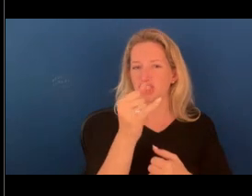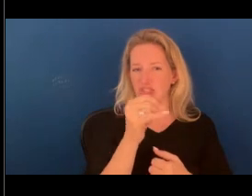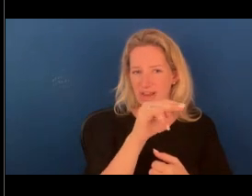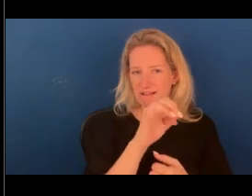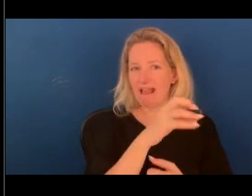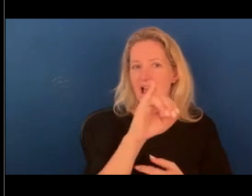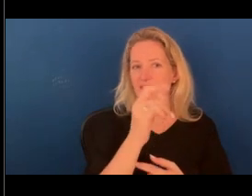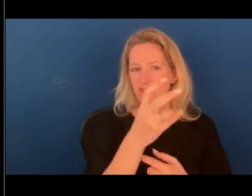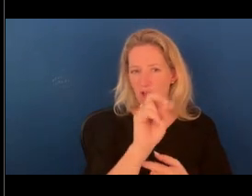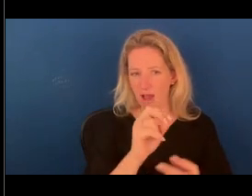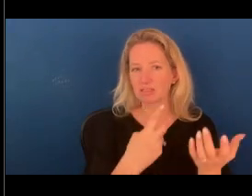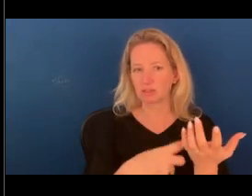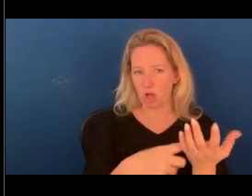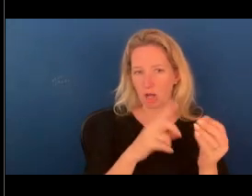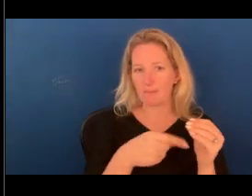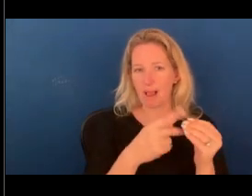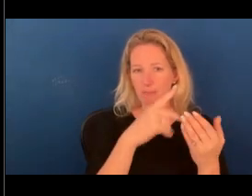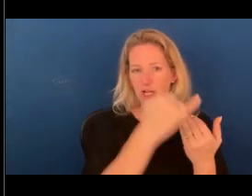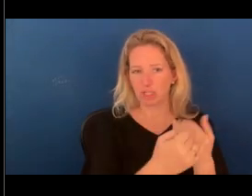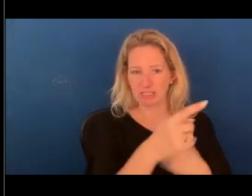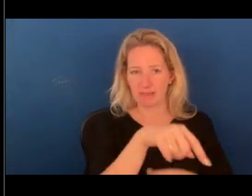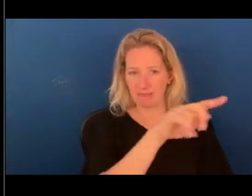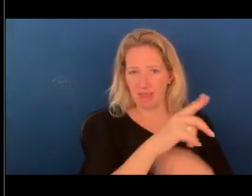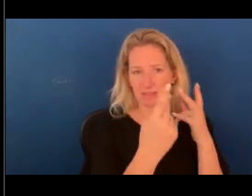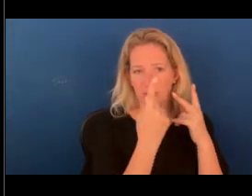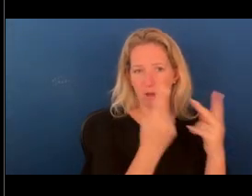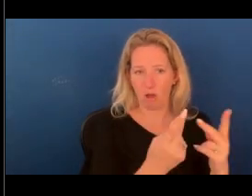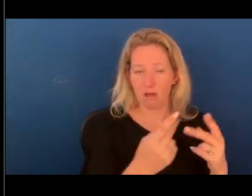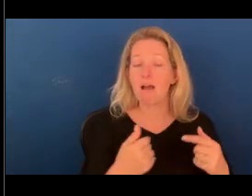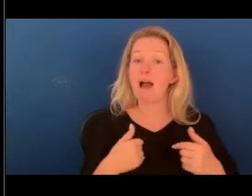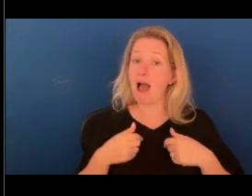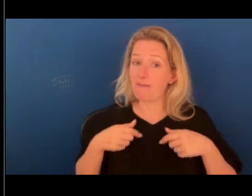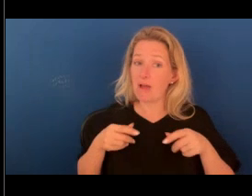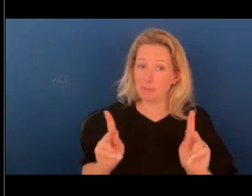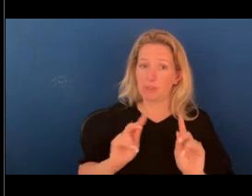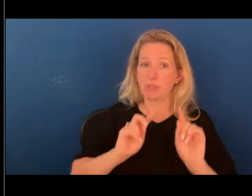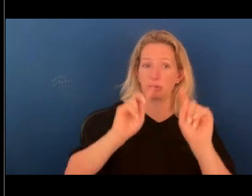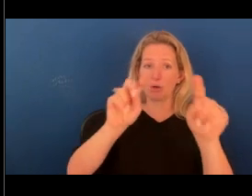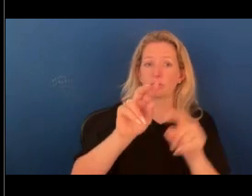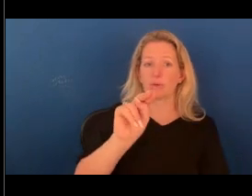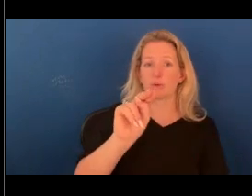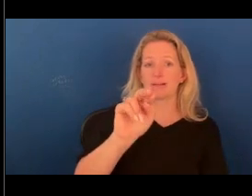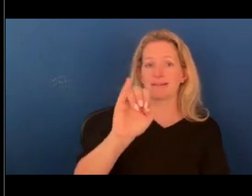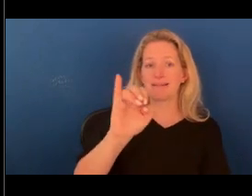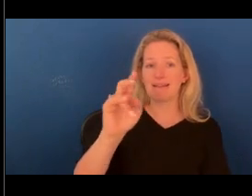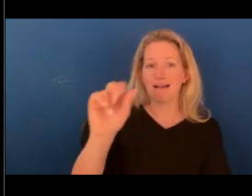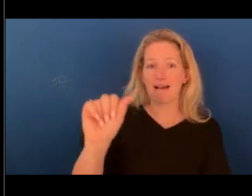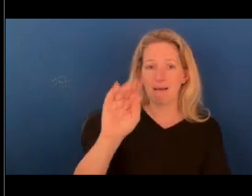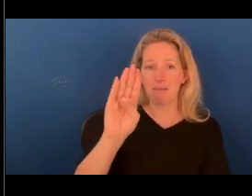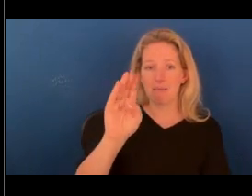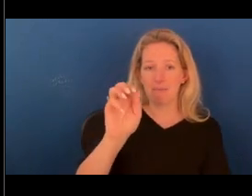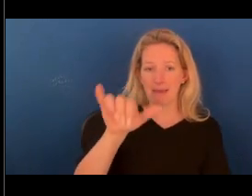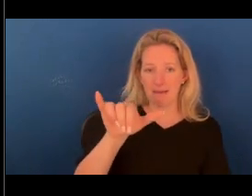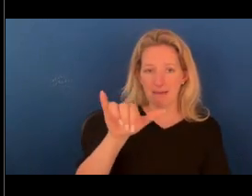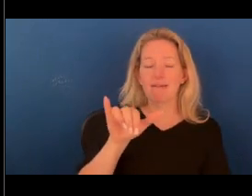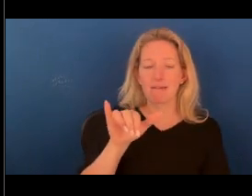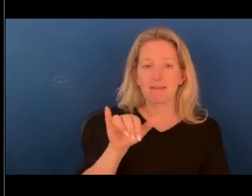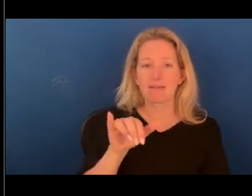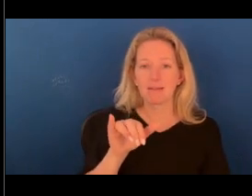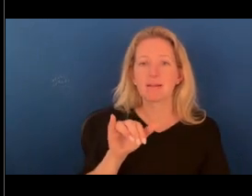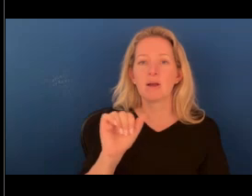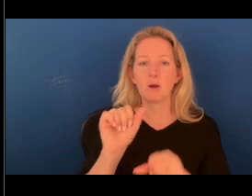projects they've had the opportunity to see. I had the chance to go up to Nia Bay, where the National Marine Sanctuary Foundation